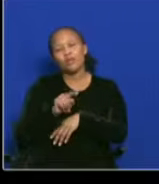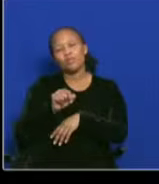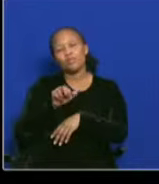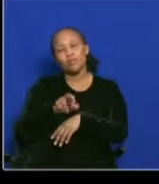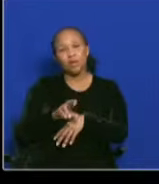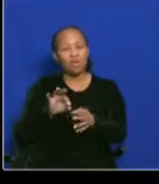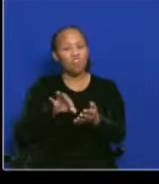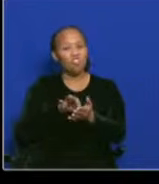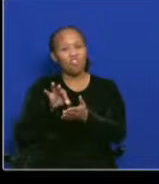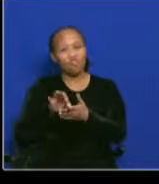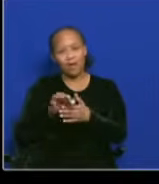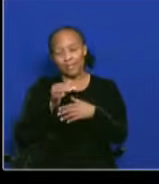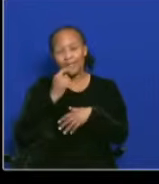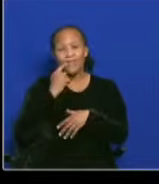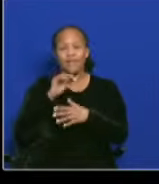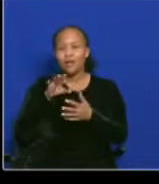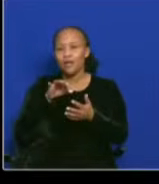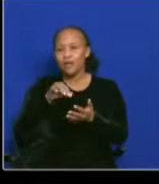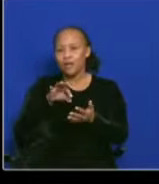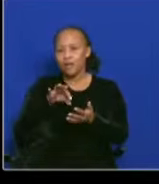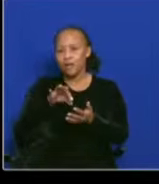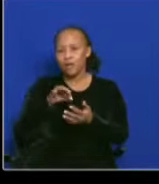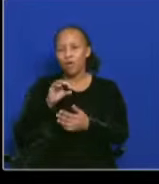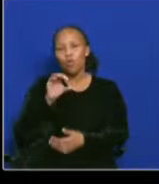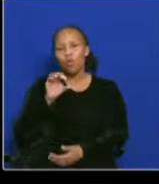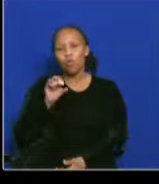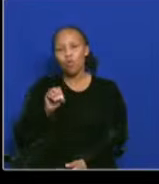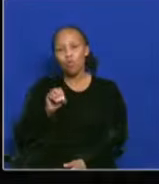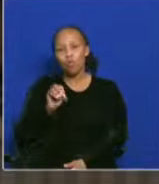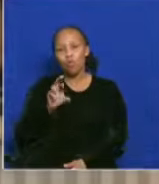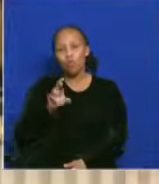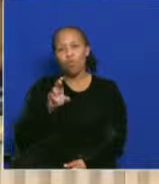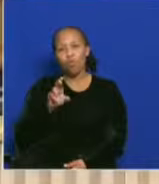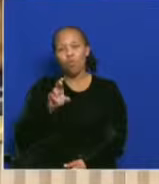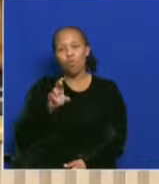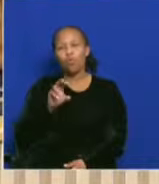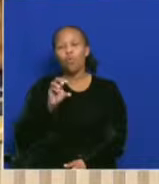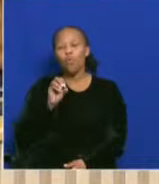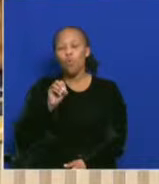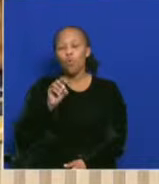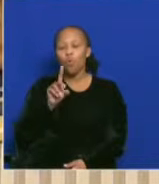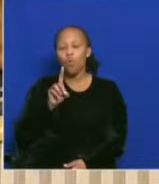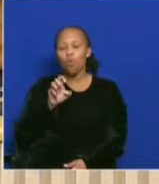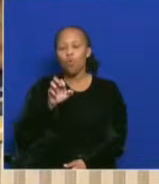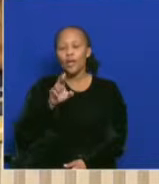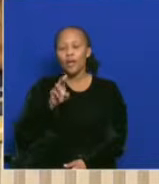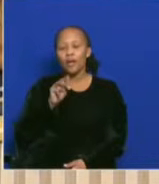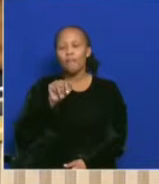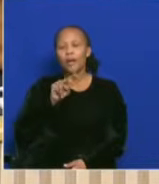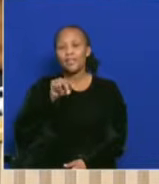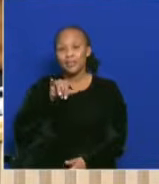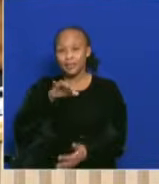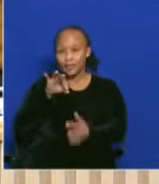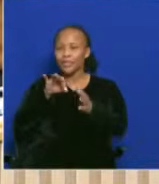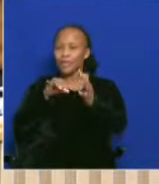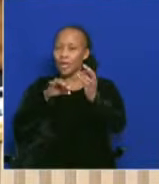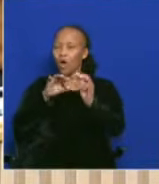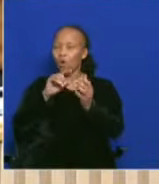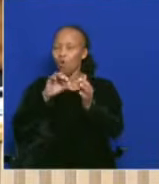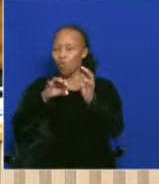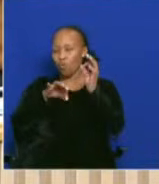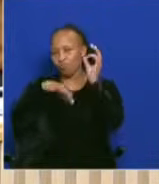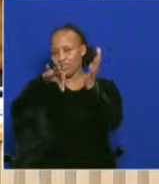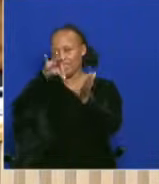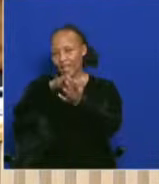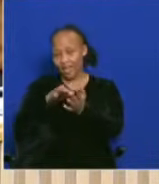F. Udemans at the bottom. You'll see that on page 75. So these are the documents that Mr. Sayed shares